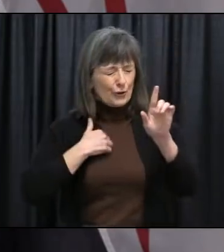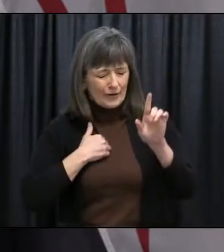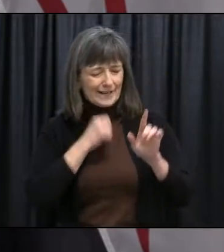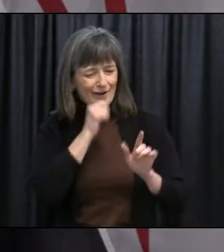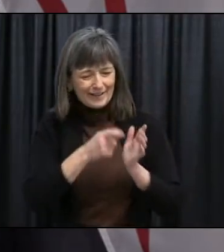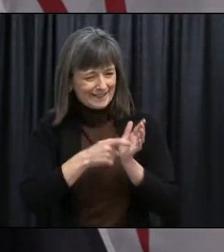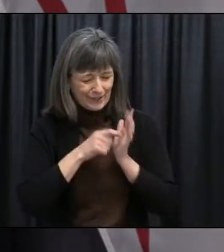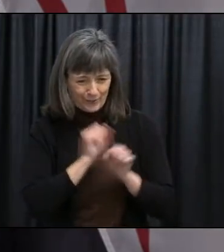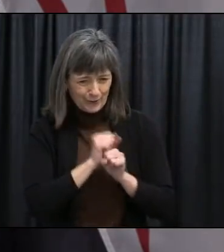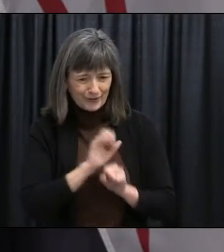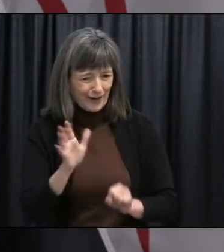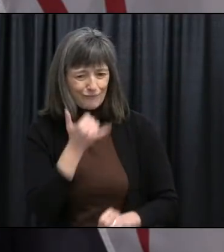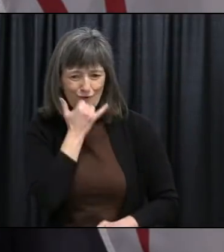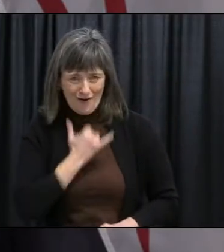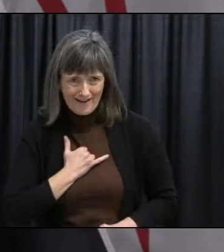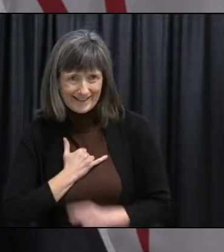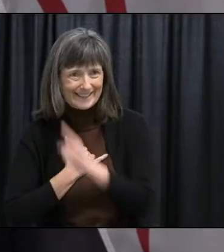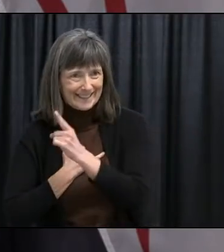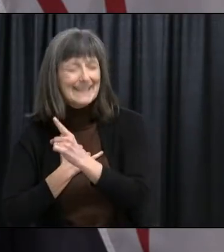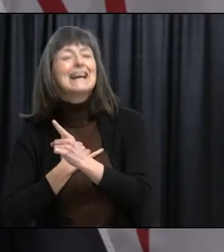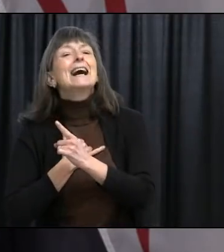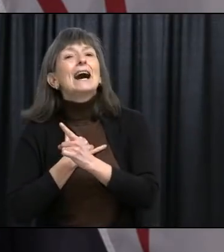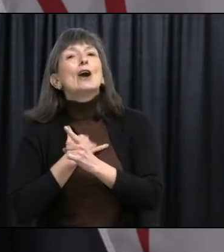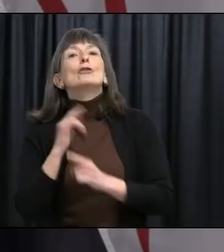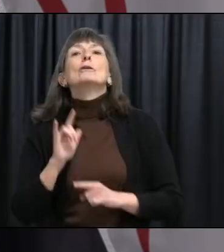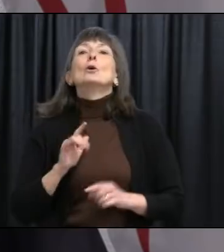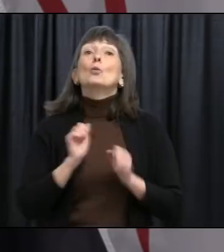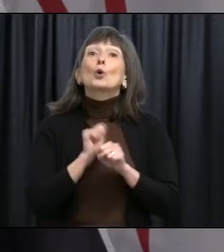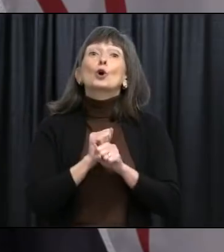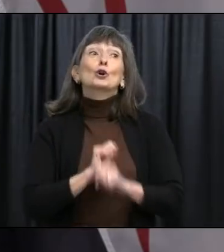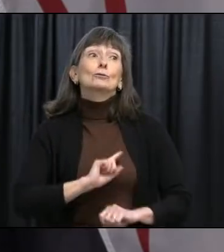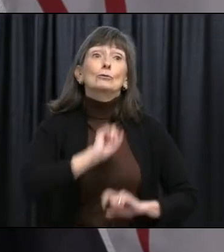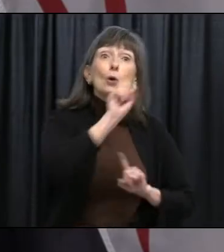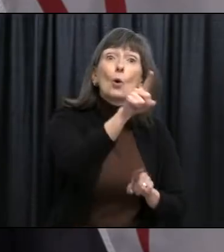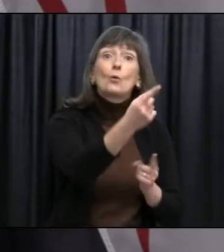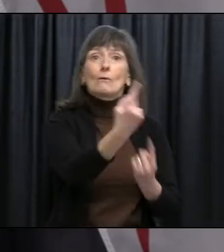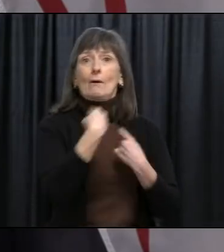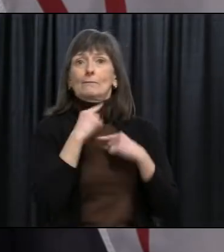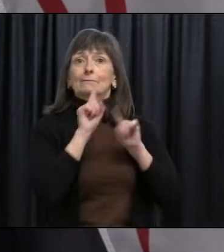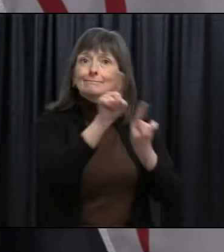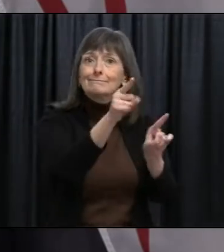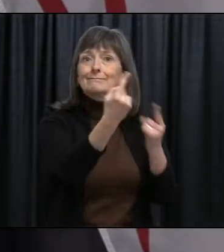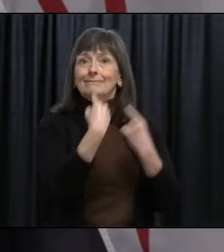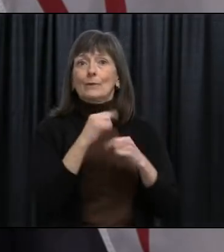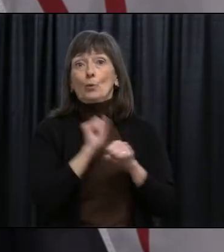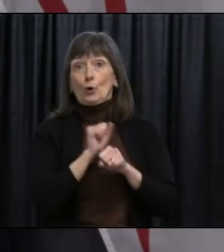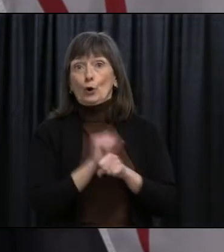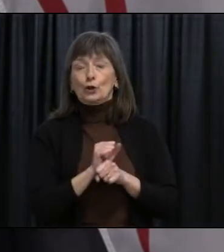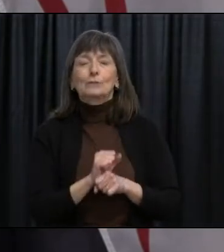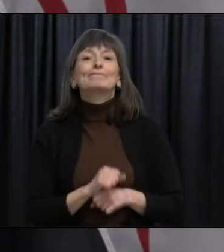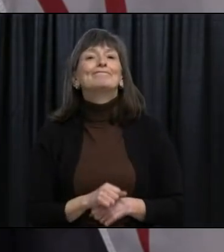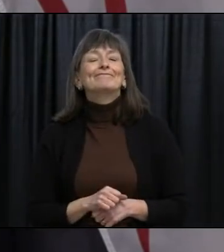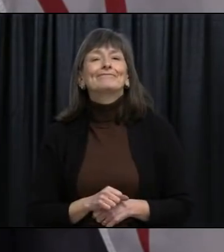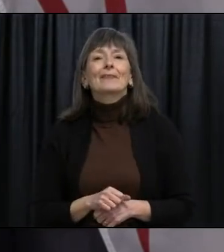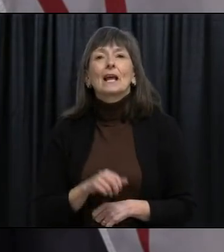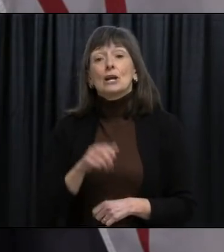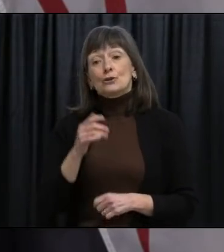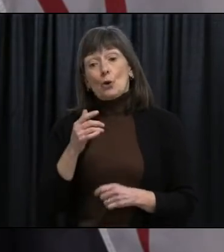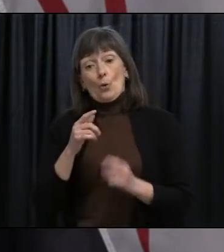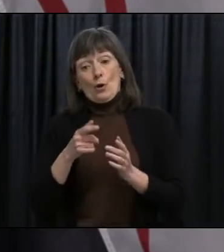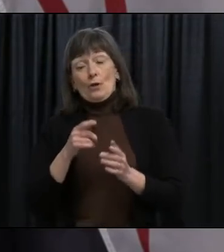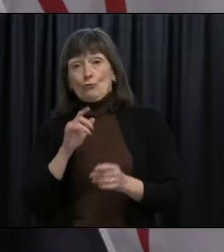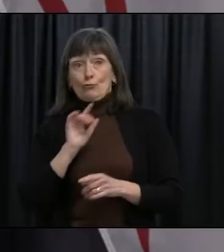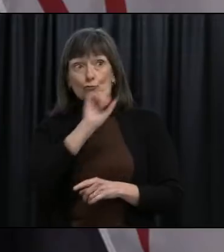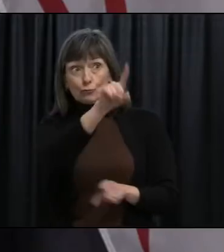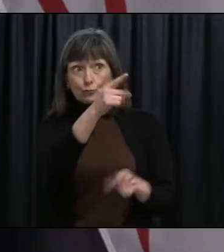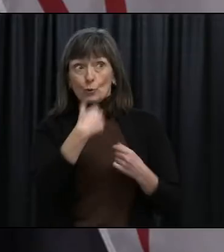workers. Yes, so we're talking about people who are going away to areas with higher prevalence, and we know that these areas